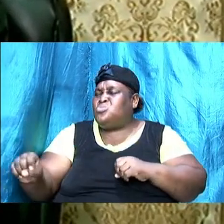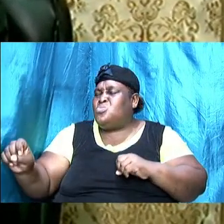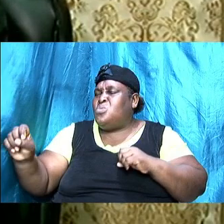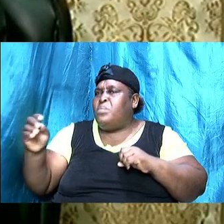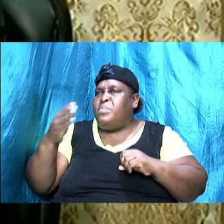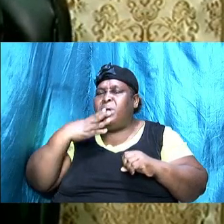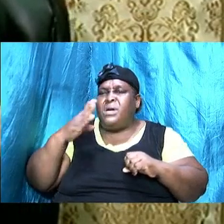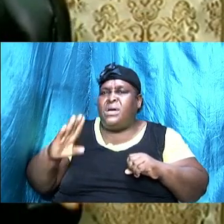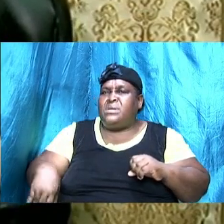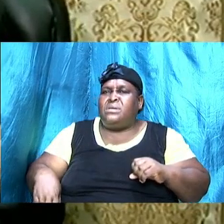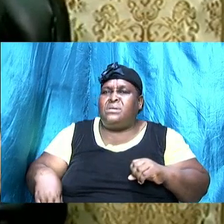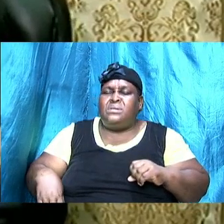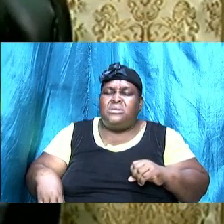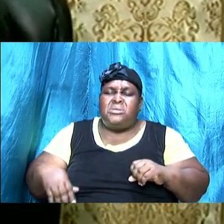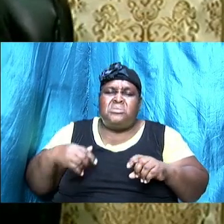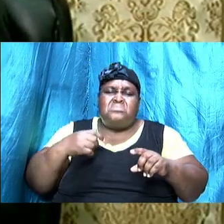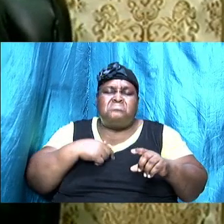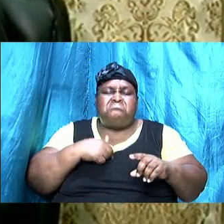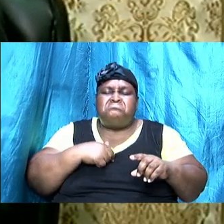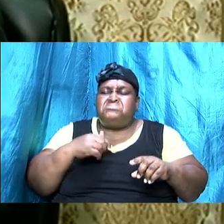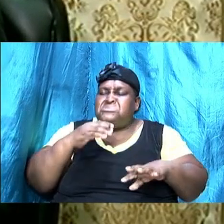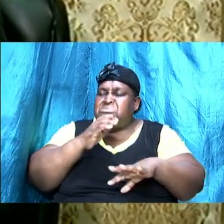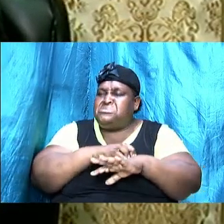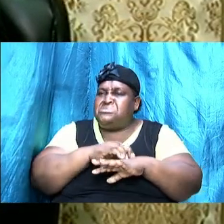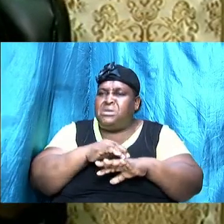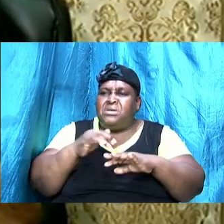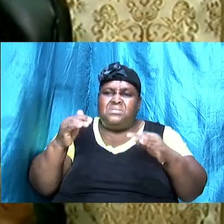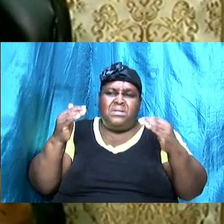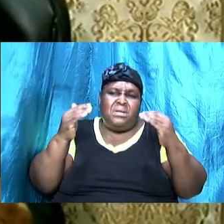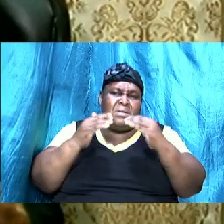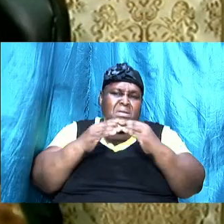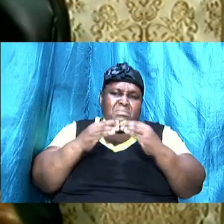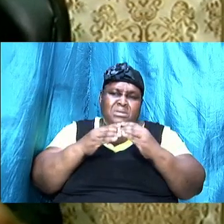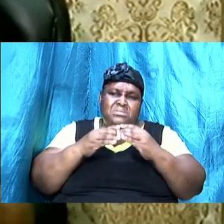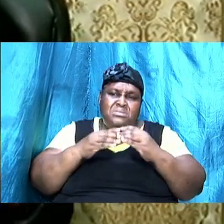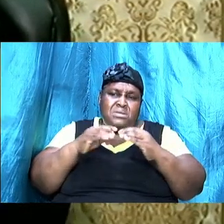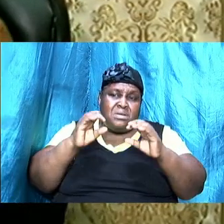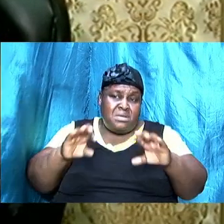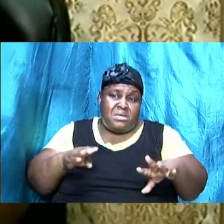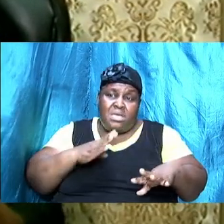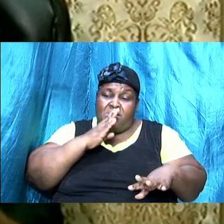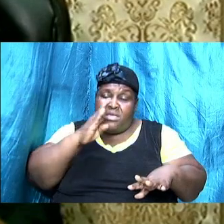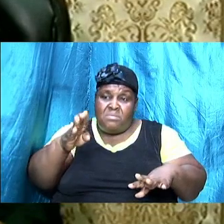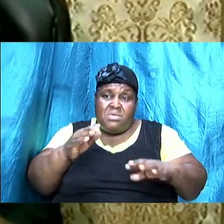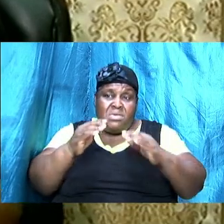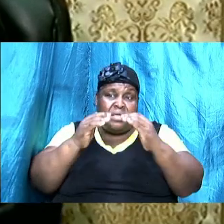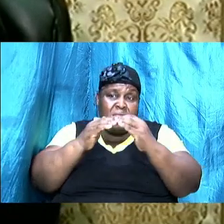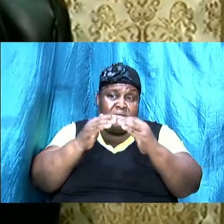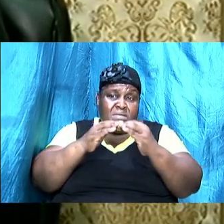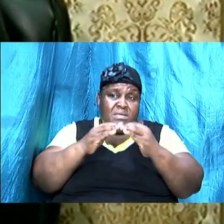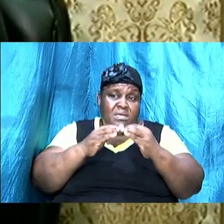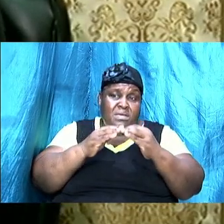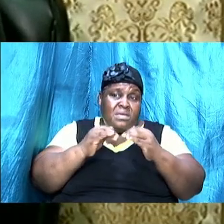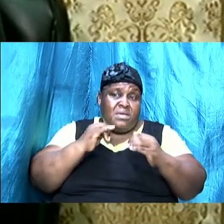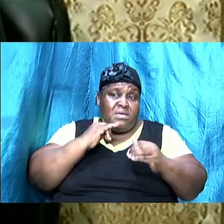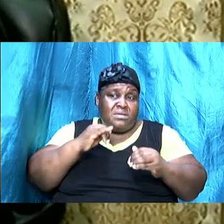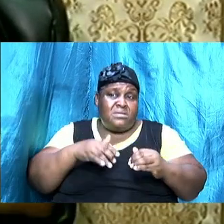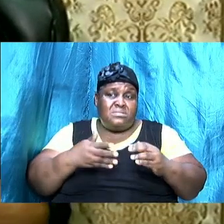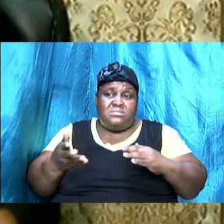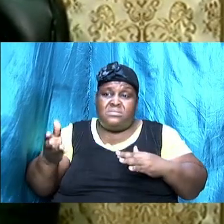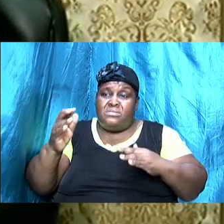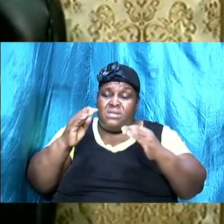I am at the limit to what I can take. Can there be a limit? And if there is a limit, is there any room